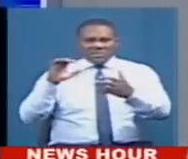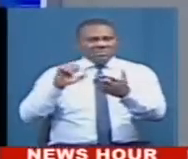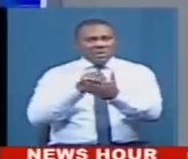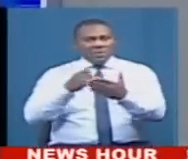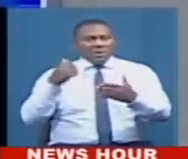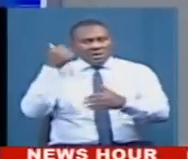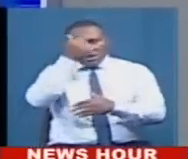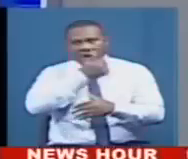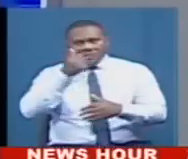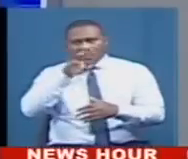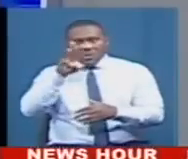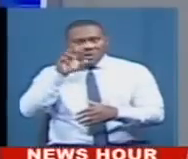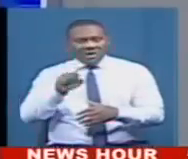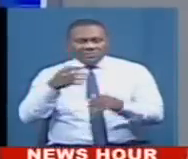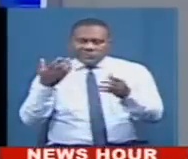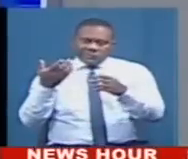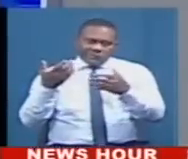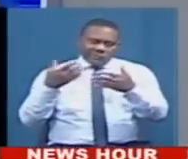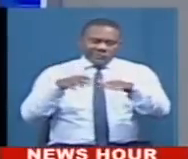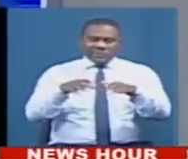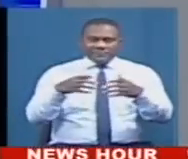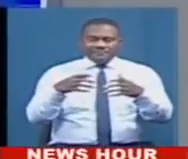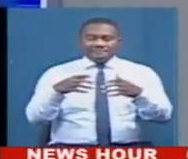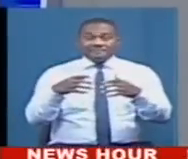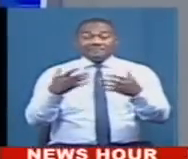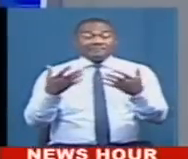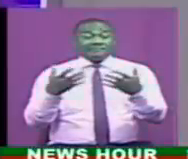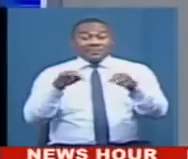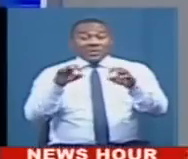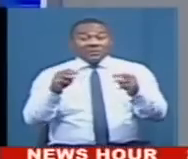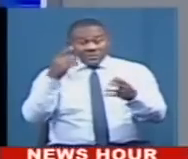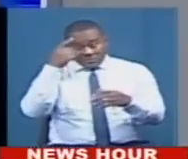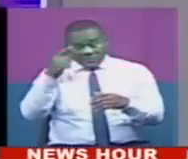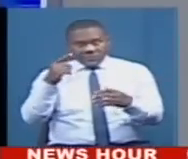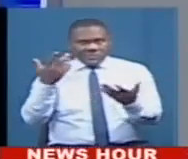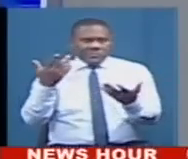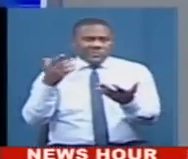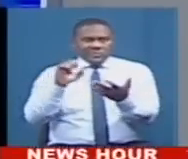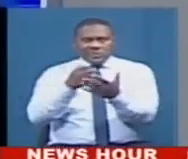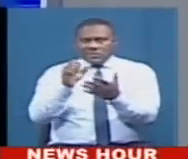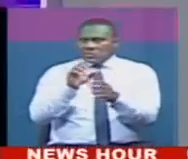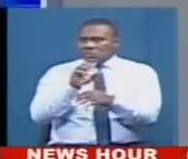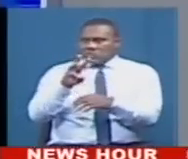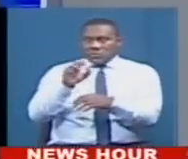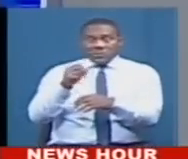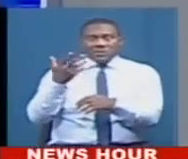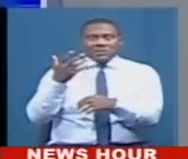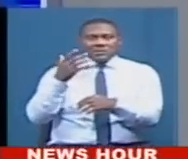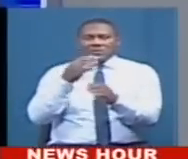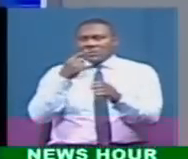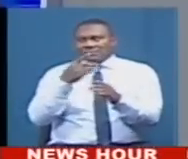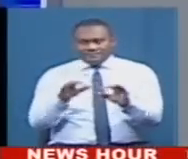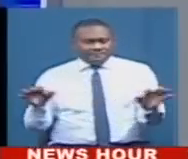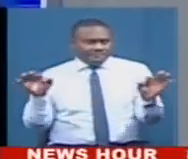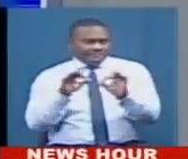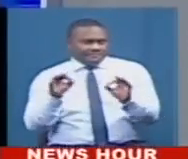economies. At the launch of the 2018 Regional Economic Outlook for Sub-Saharan Africa, the Vice President, Dr. Bawumia, said it is important